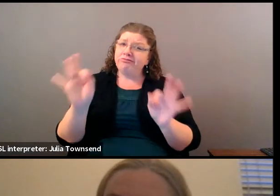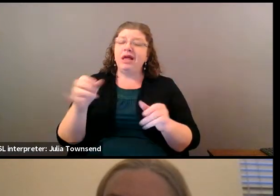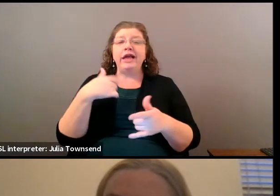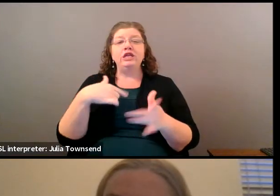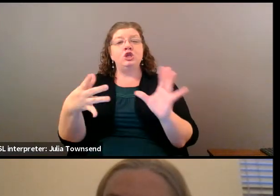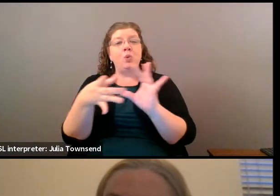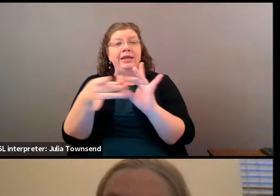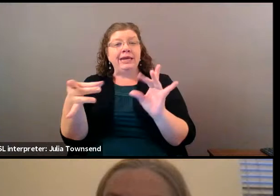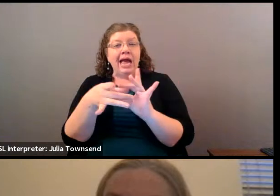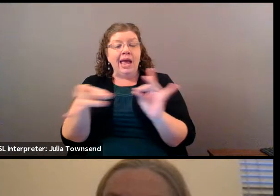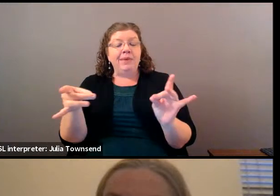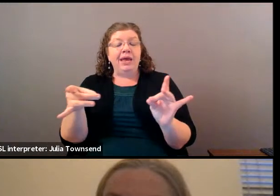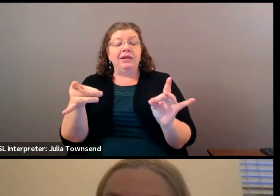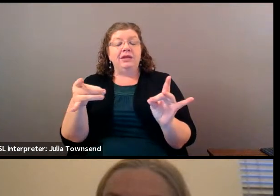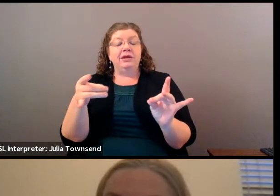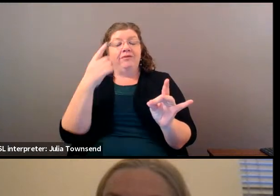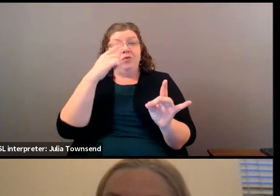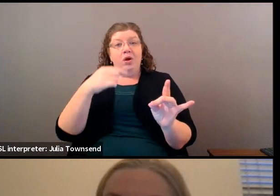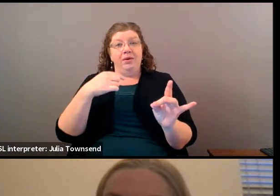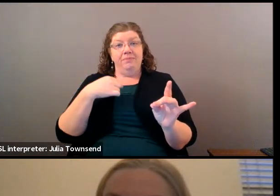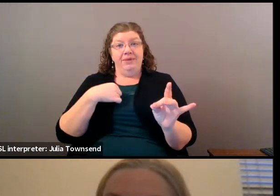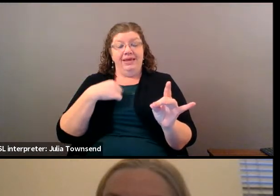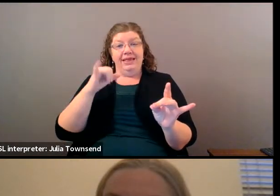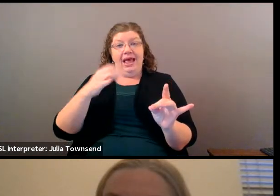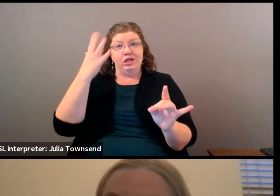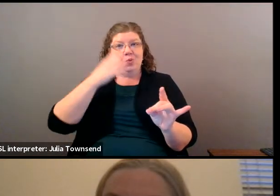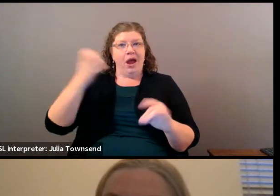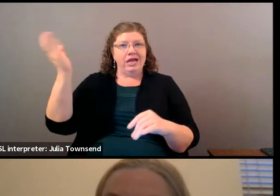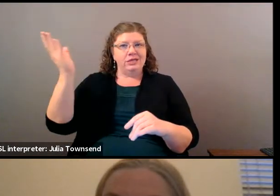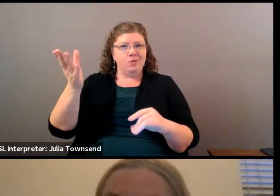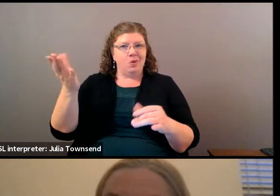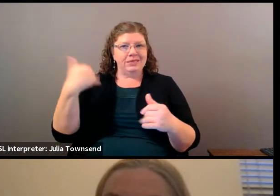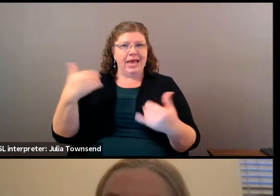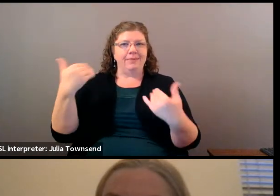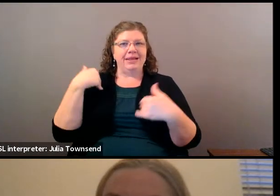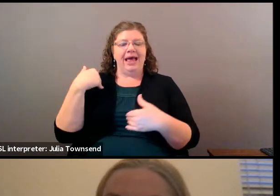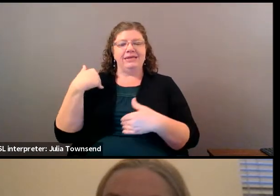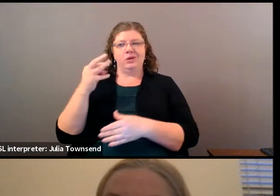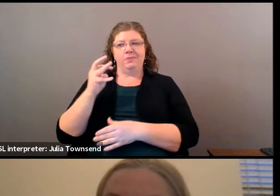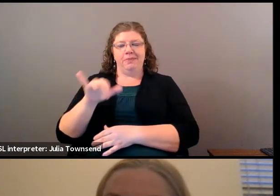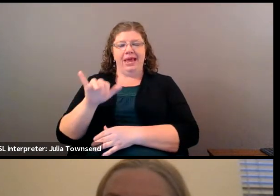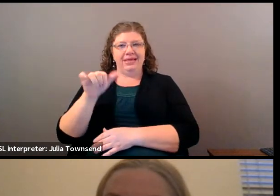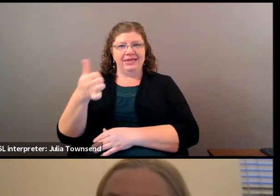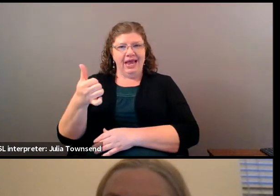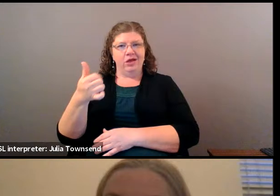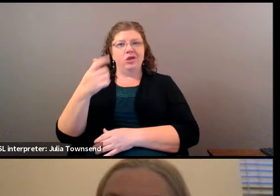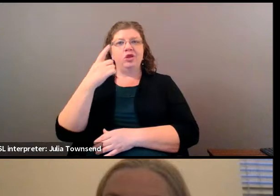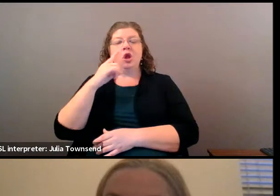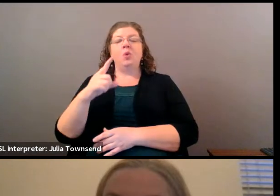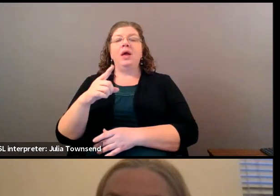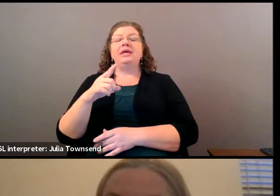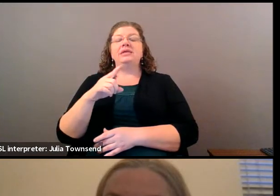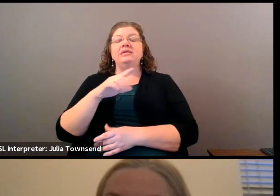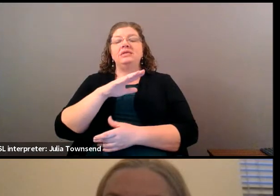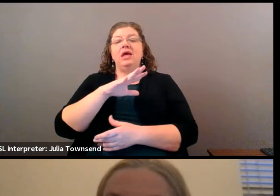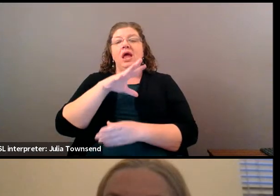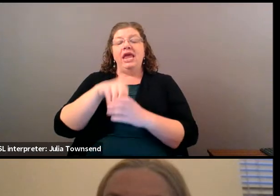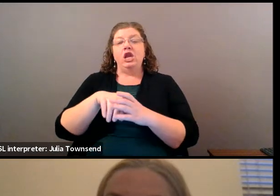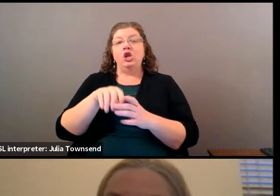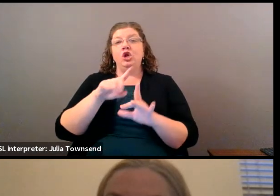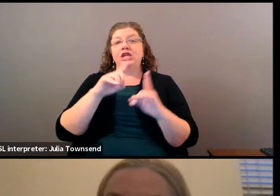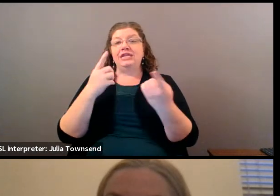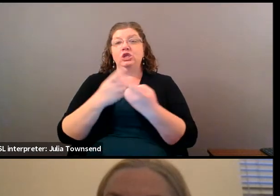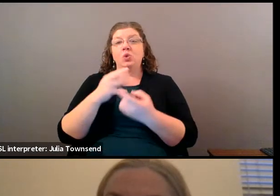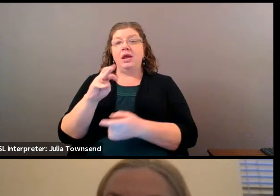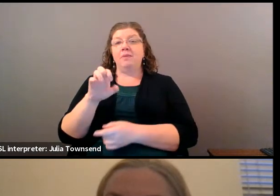that to me, that's why I spoke about this last time on May the 10th. There was an interdistrict memo that asked